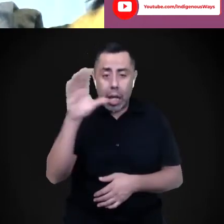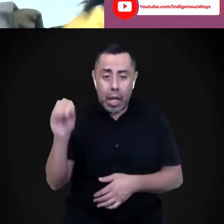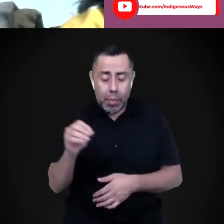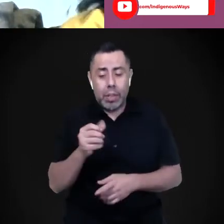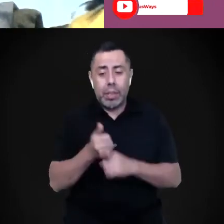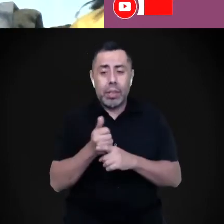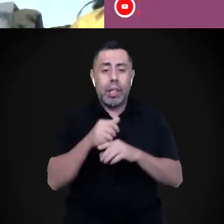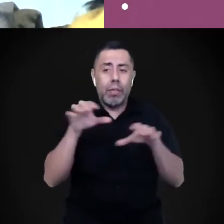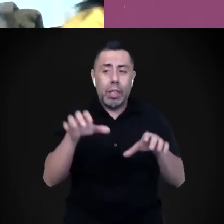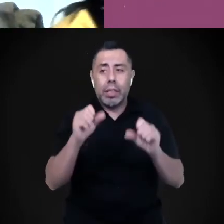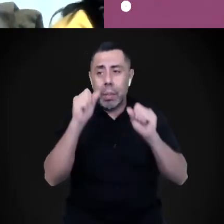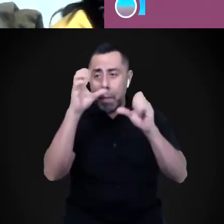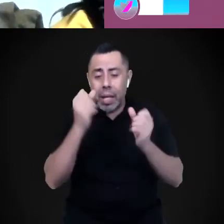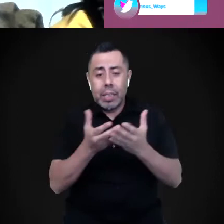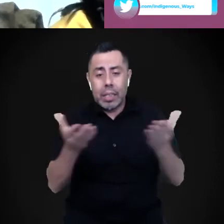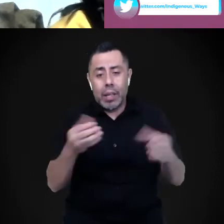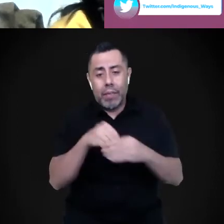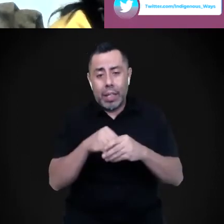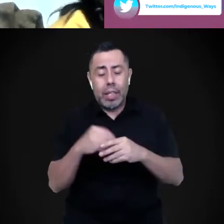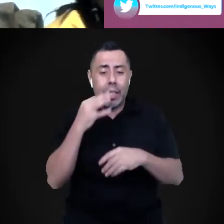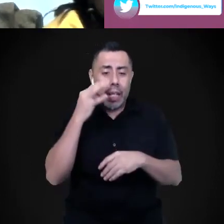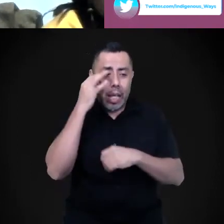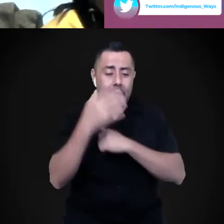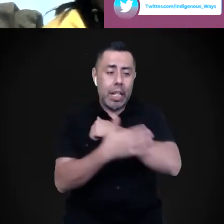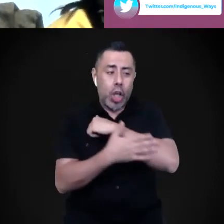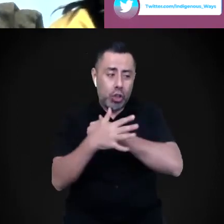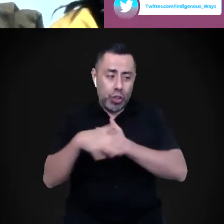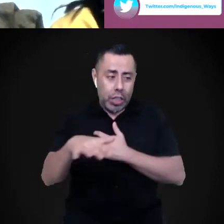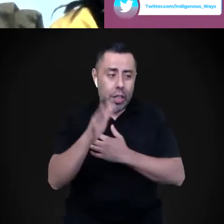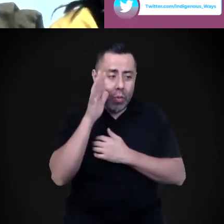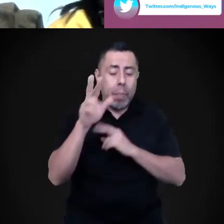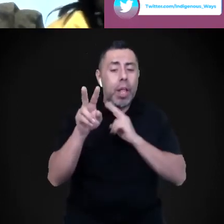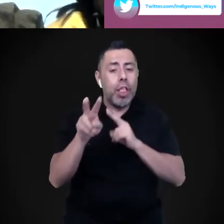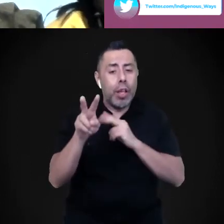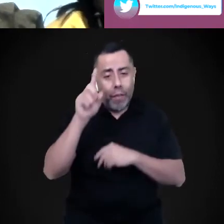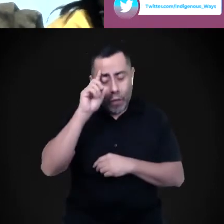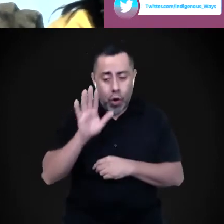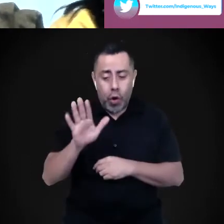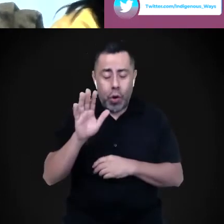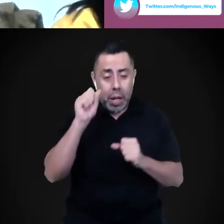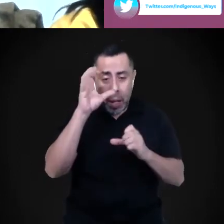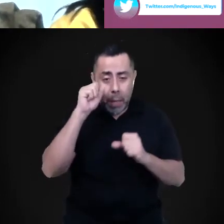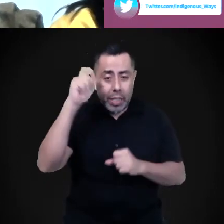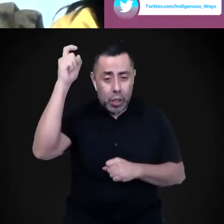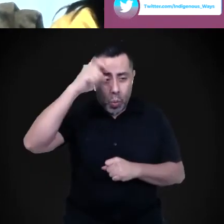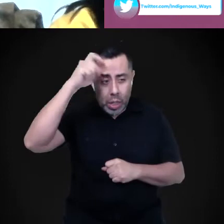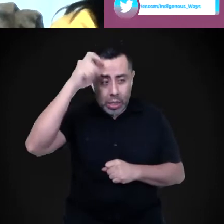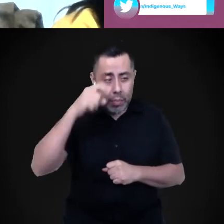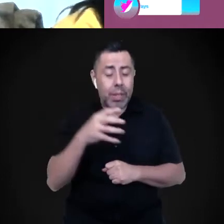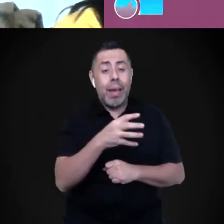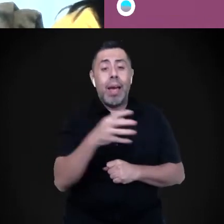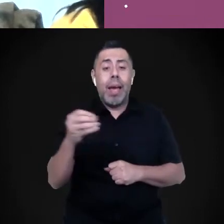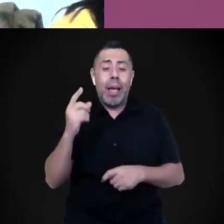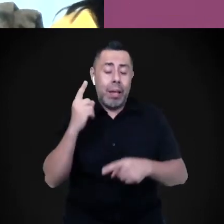country. So we're going to be looking forward to her amazing wisdoms. And then